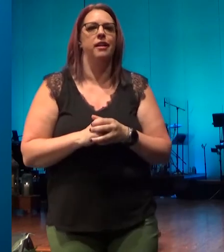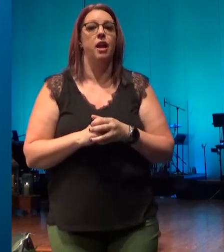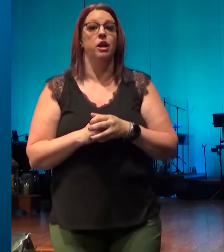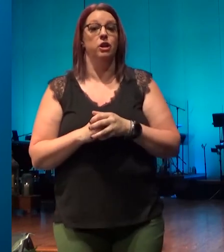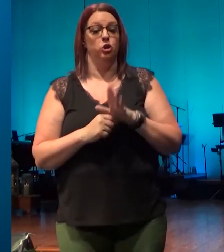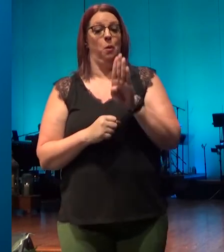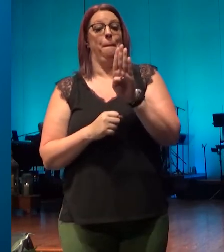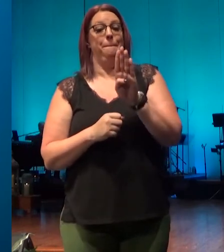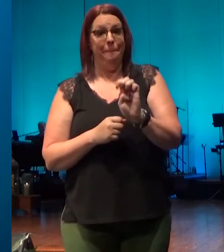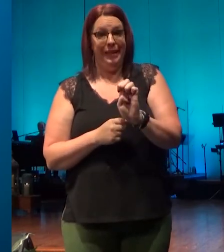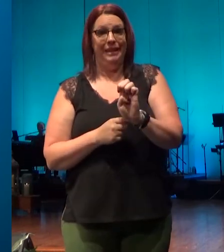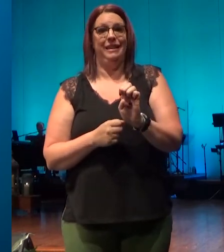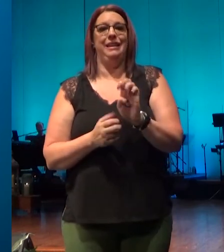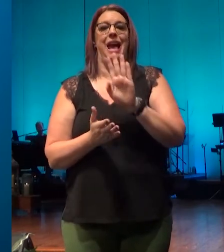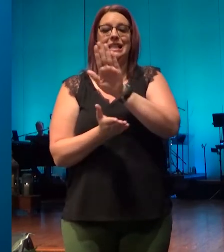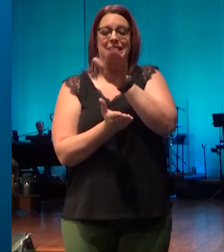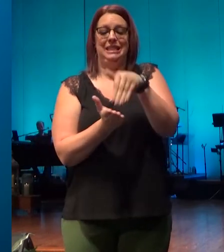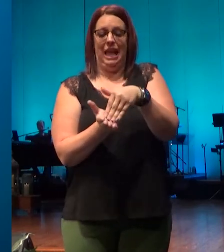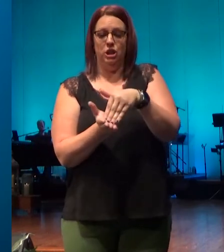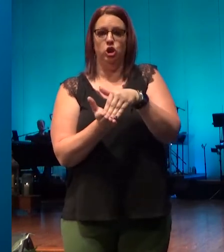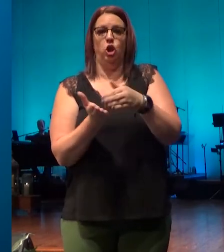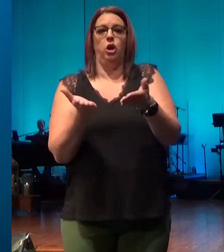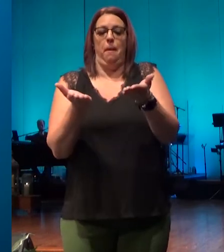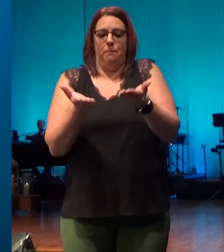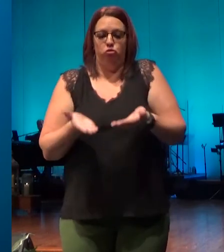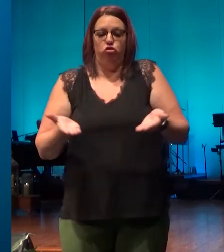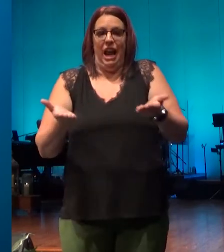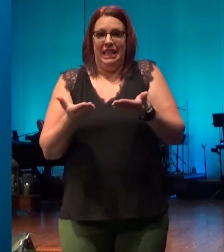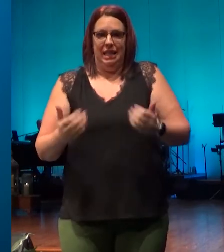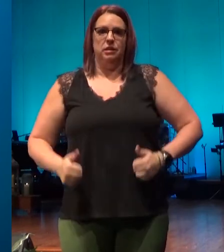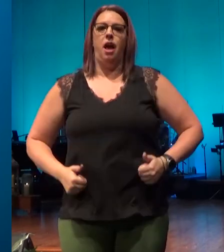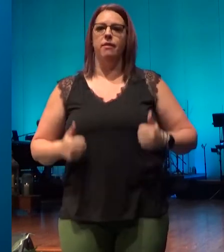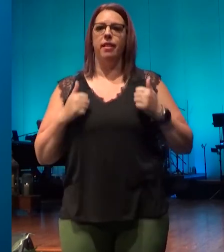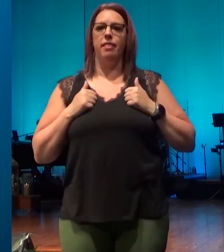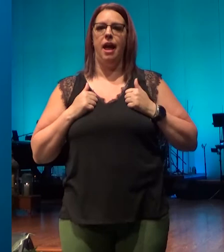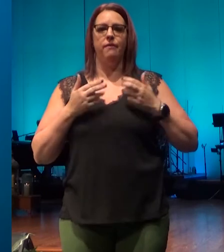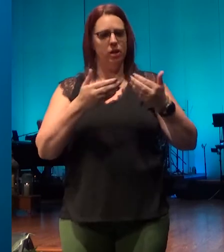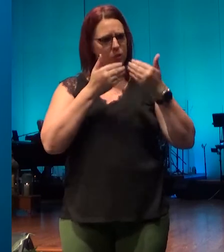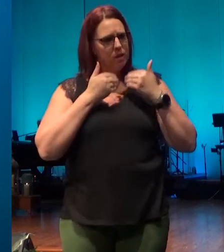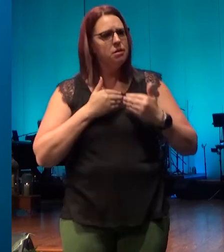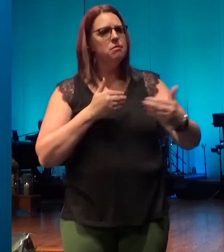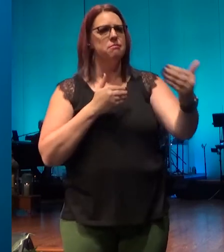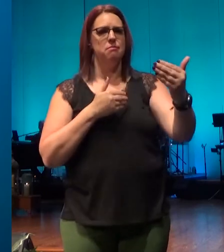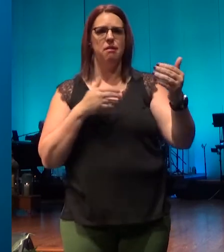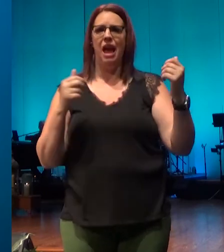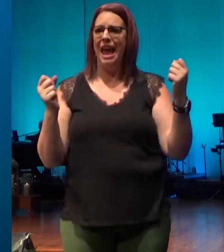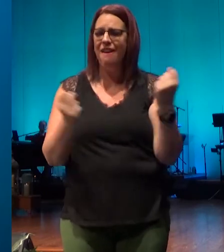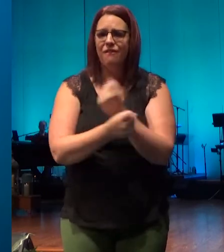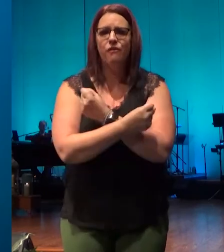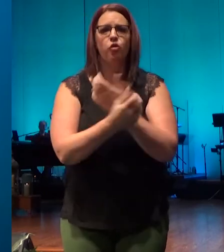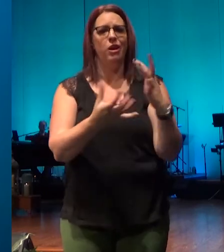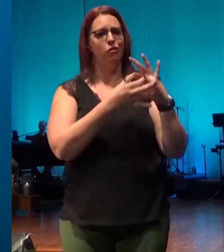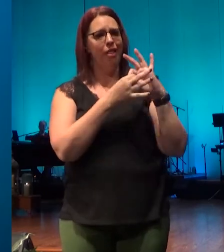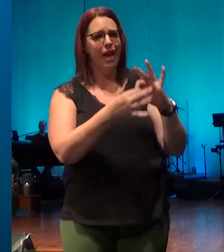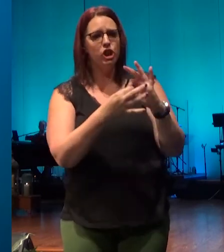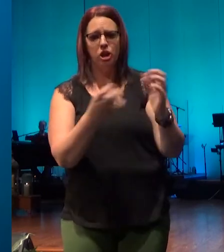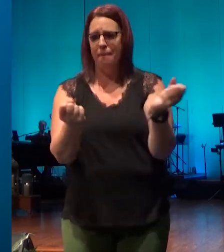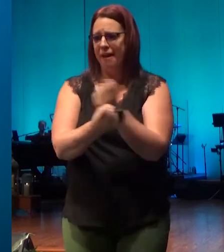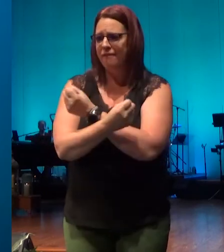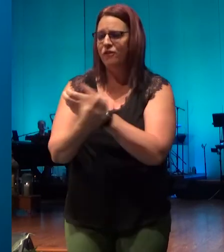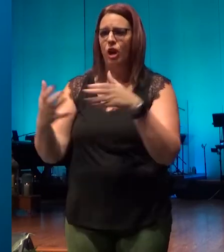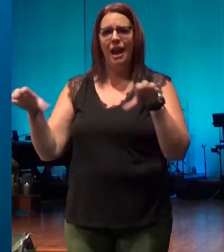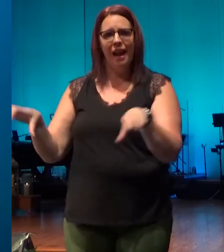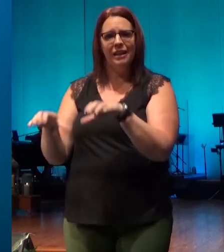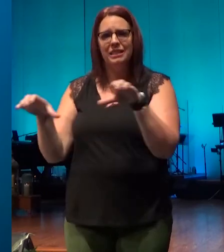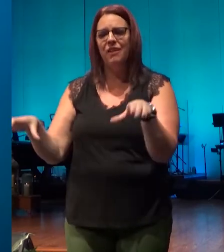centered presence of life as we go forth in every relationship, in every activity, as we serve this